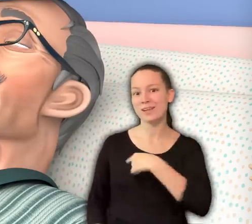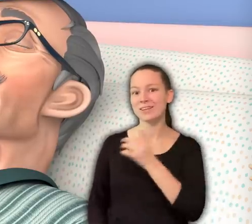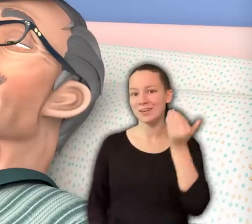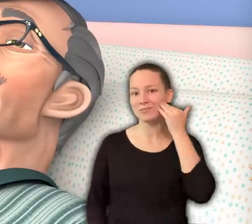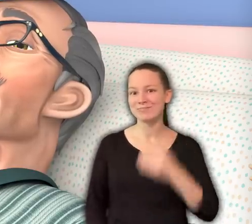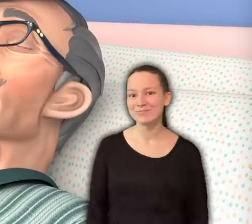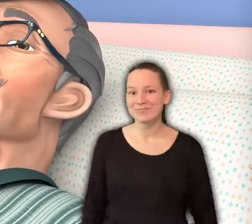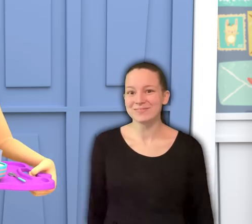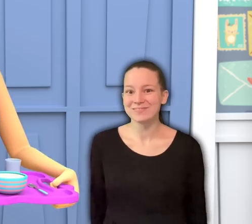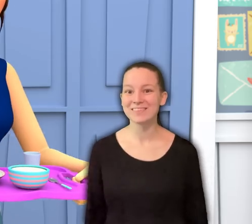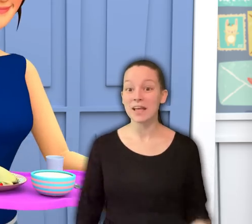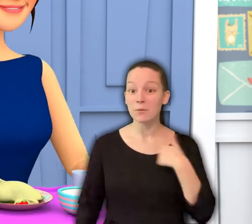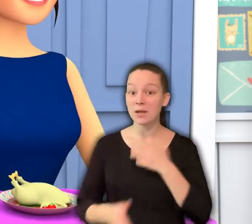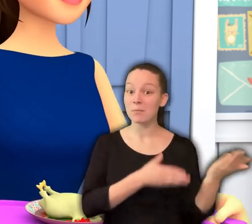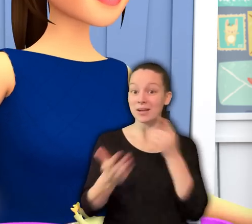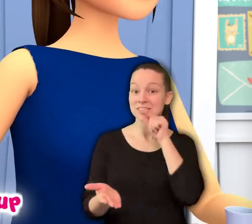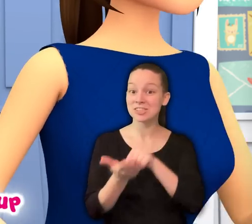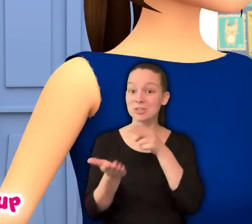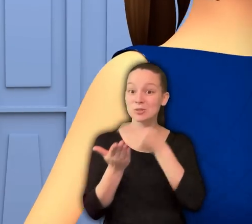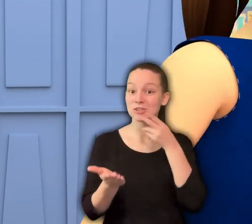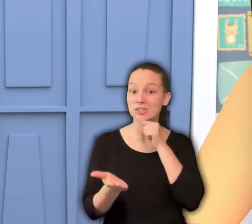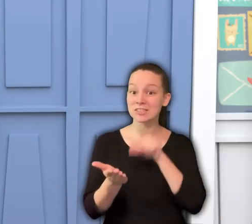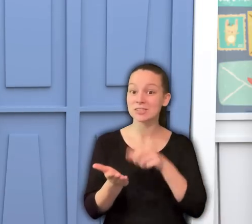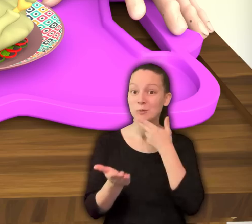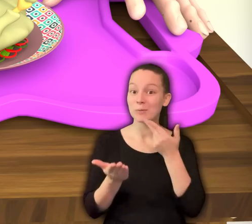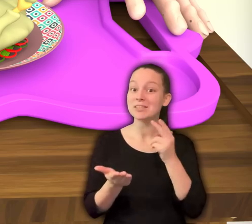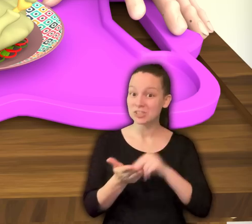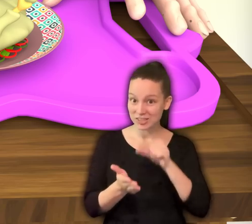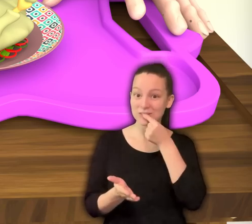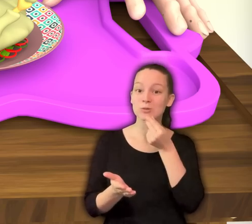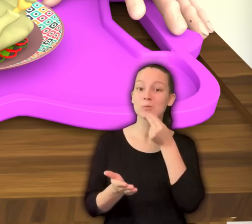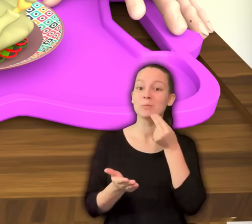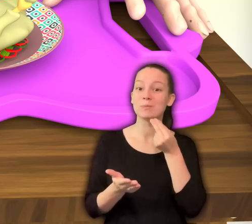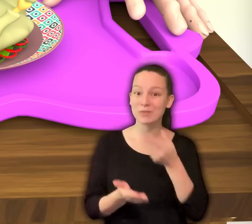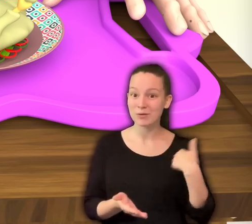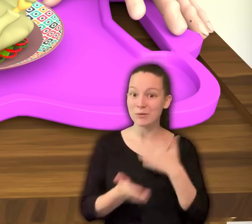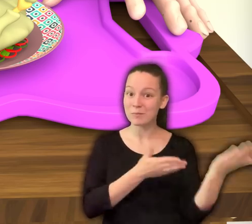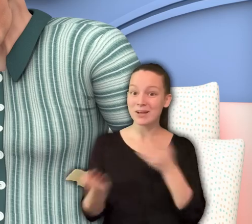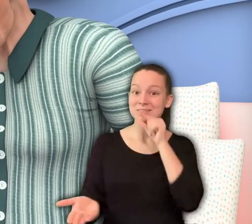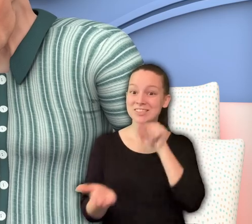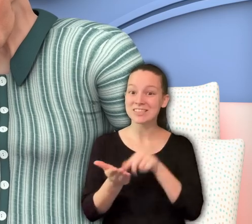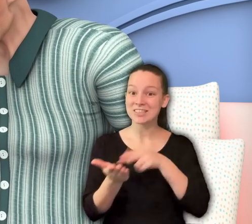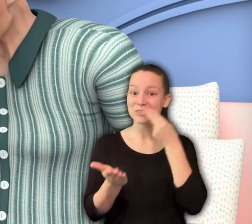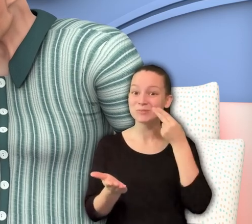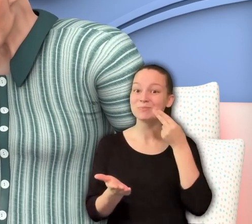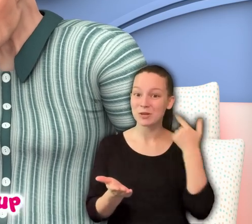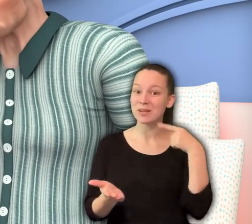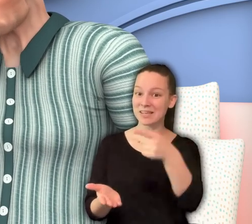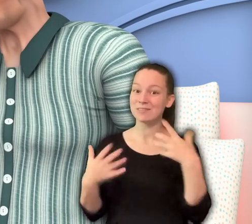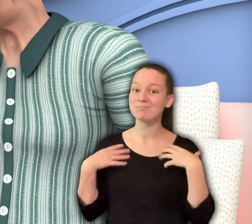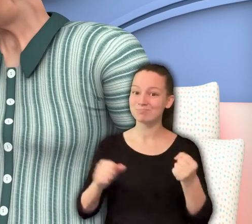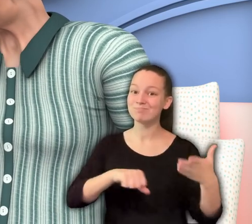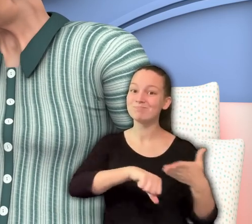what we found out we bought him some chicken soup chicken soup chicken soup we brought him some